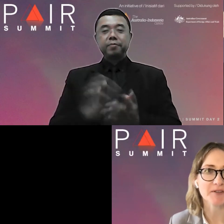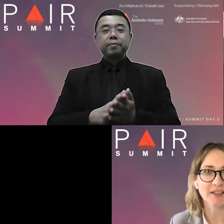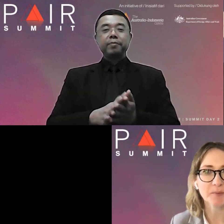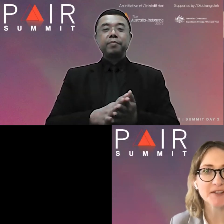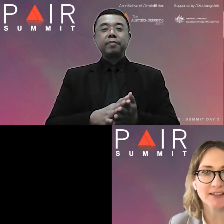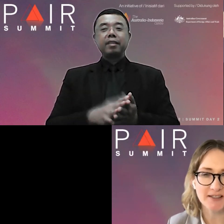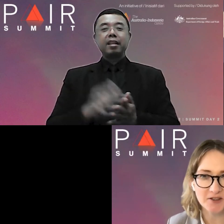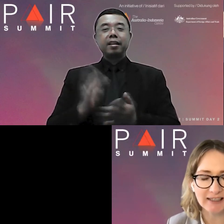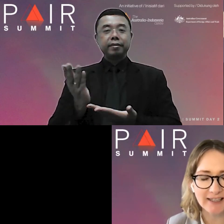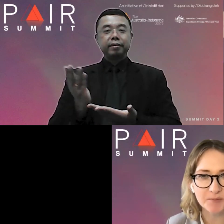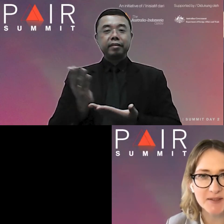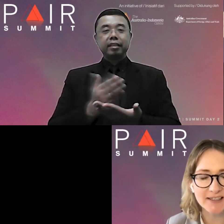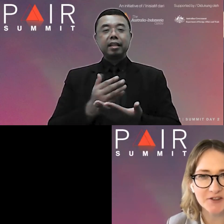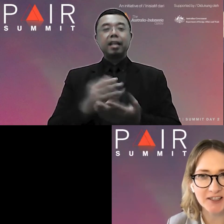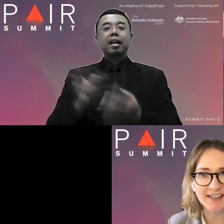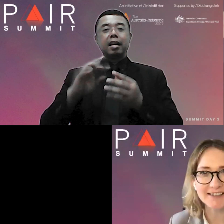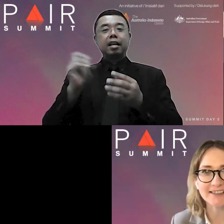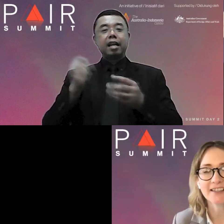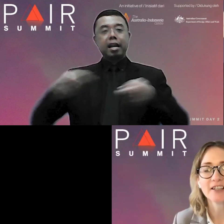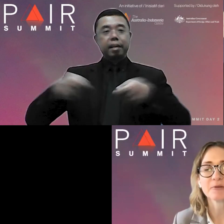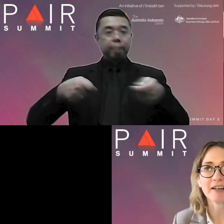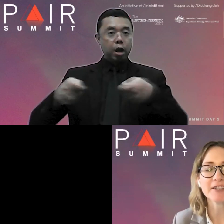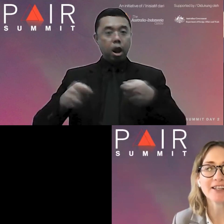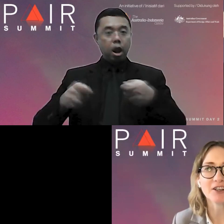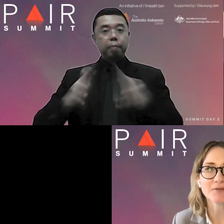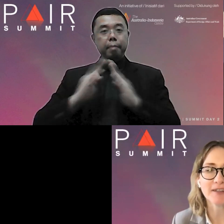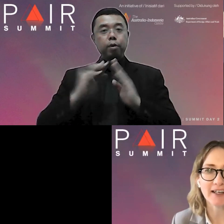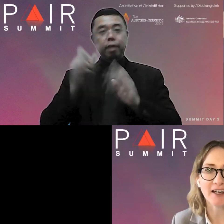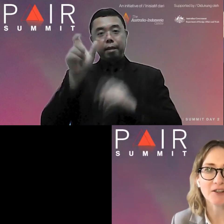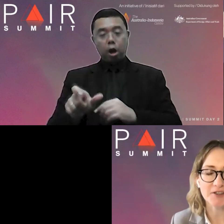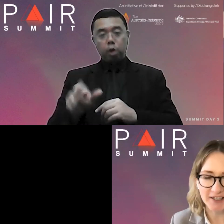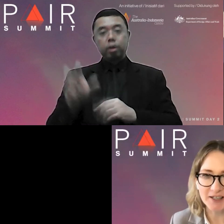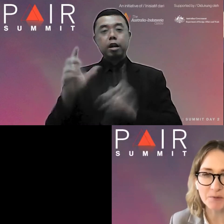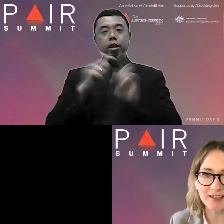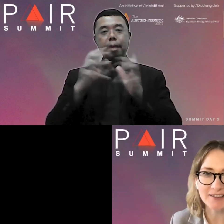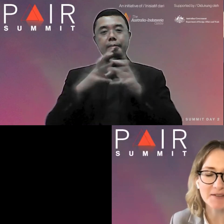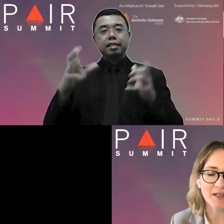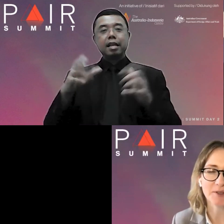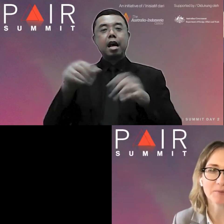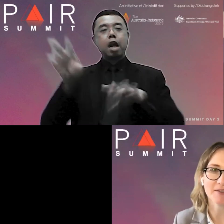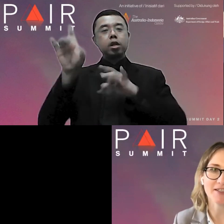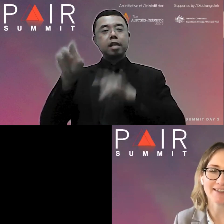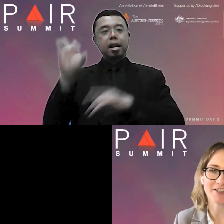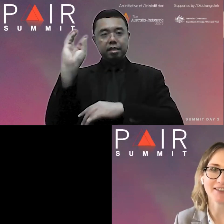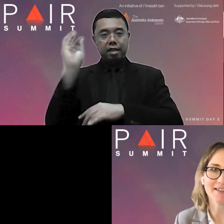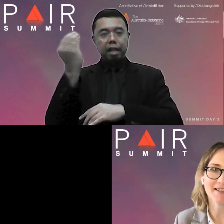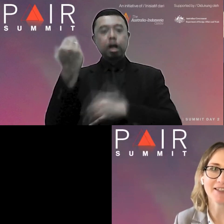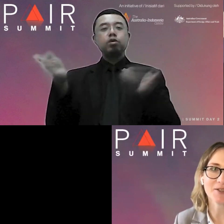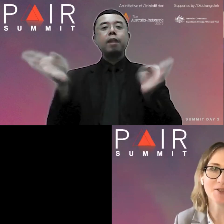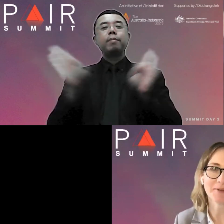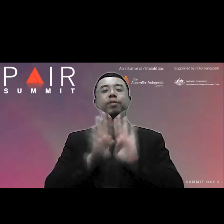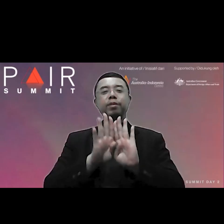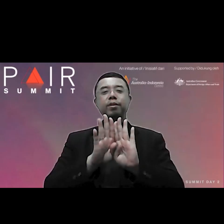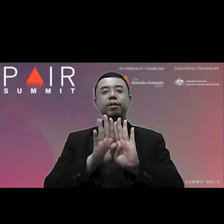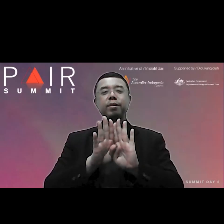and Human Development at the Australian Embassy in Jakarta, rounding off our Day 1 Summit presentations. Thank